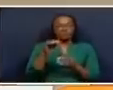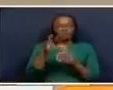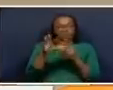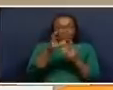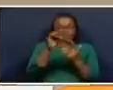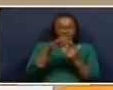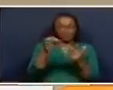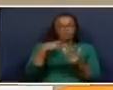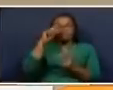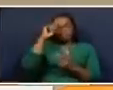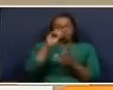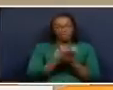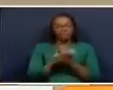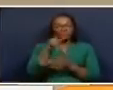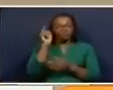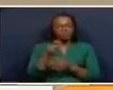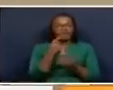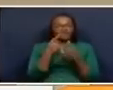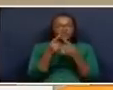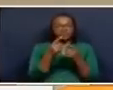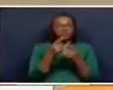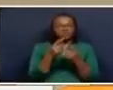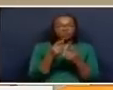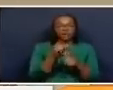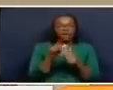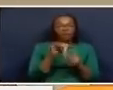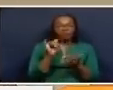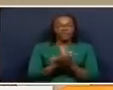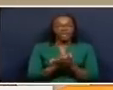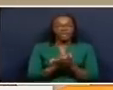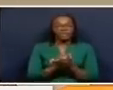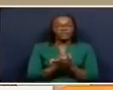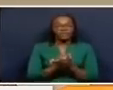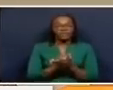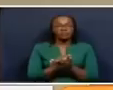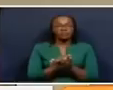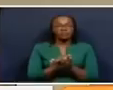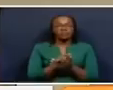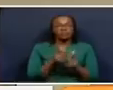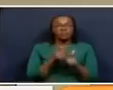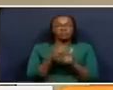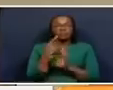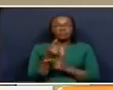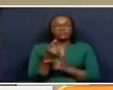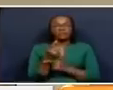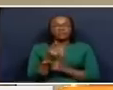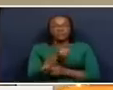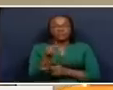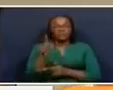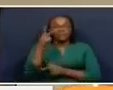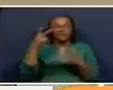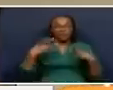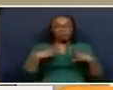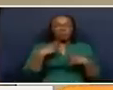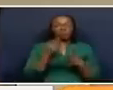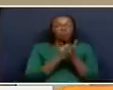And I think we need to speak that to both sides of the political divide and their supporters and say these are decent Kenyans who deserve leadership. Let us